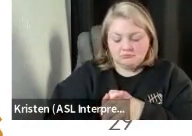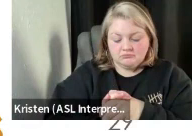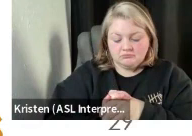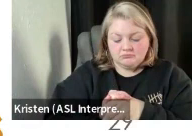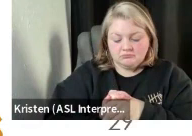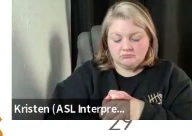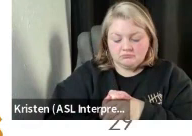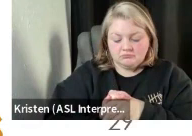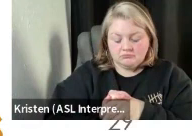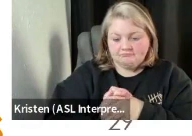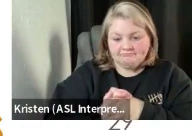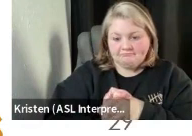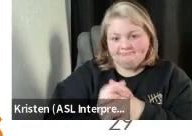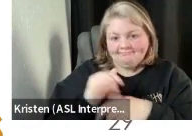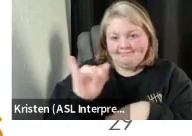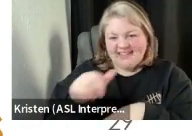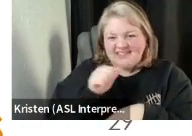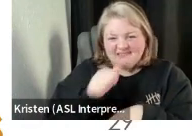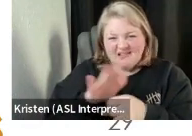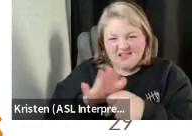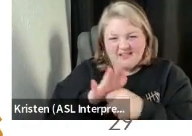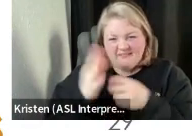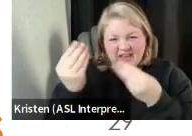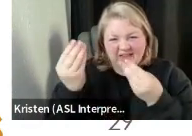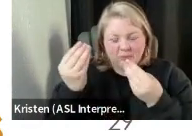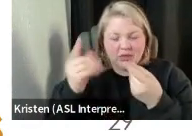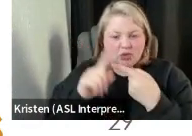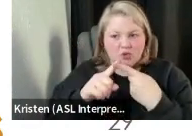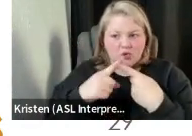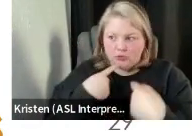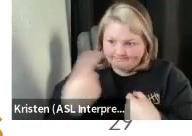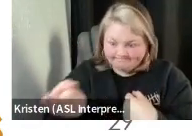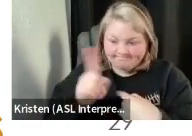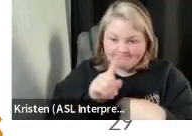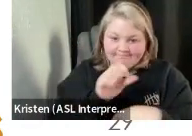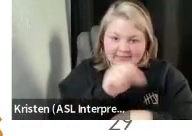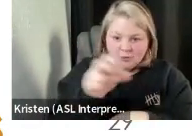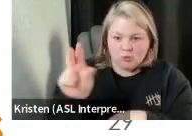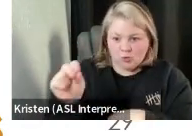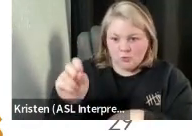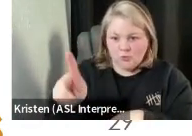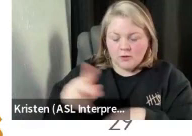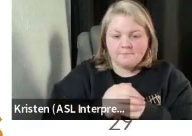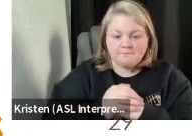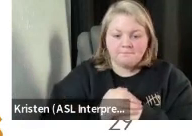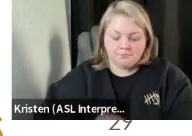It's not enough information really to gauge that from this conversation.